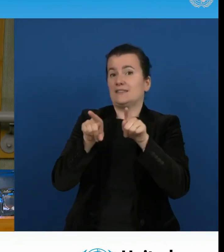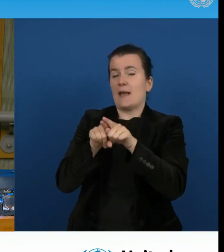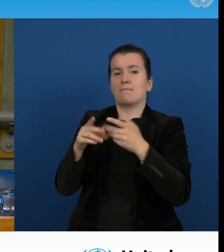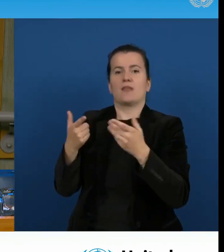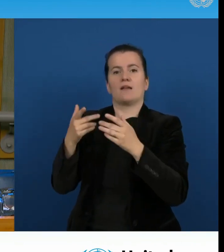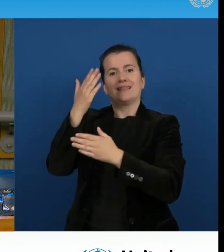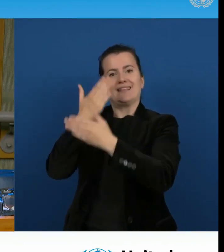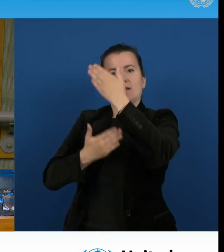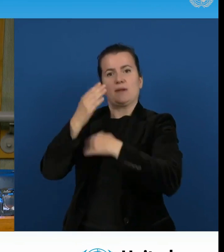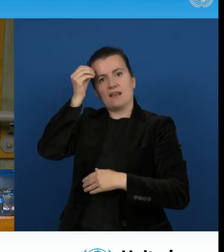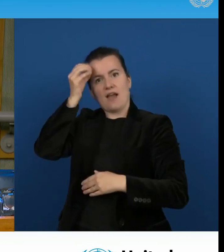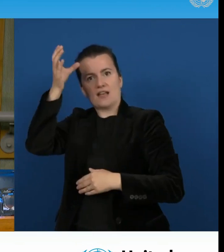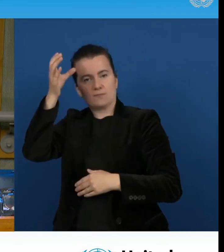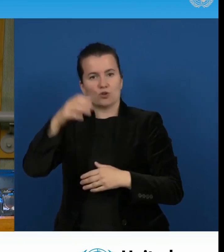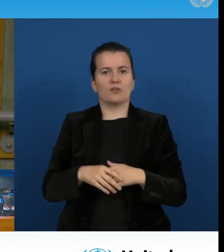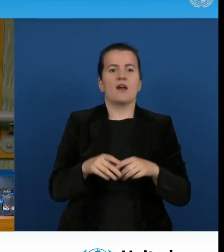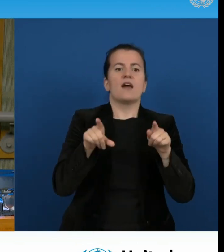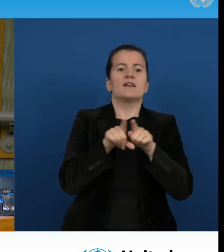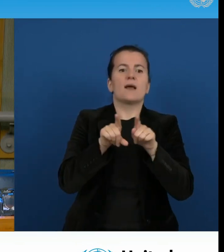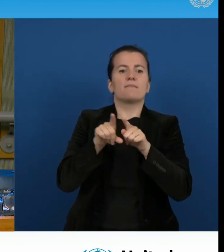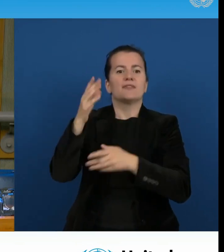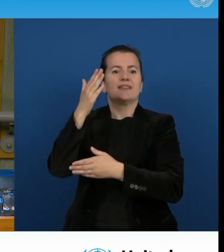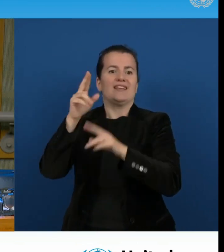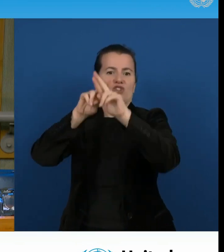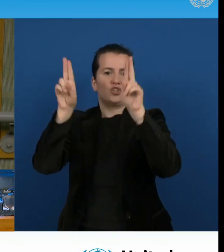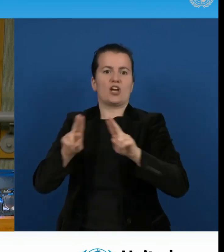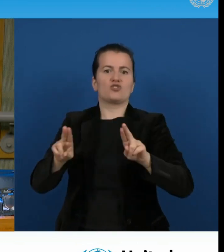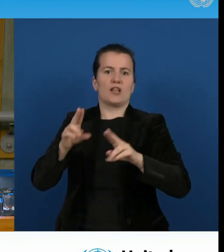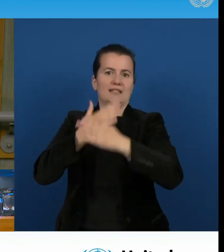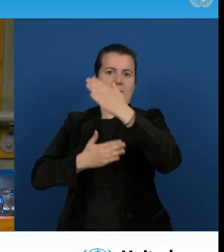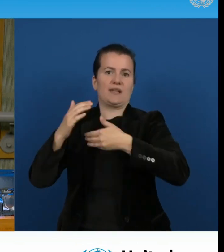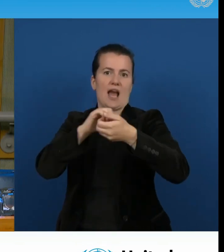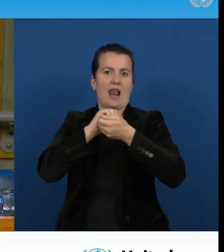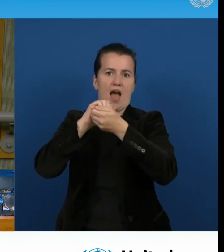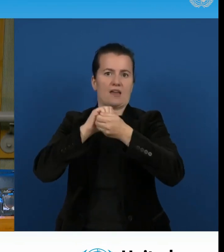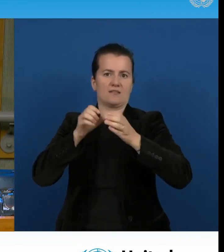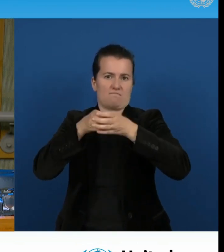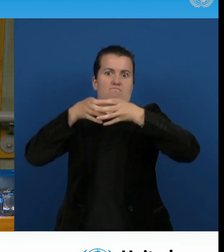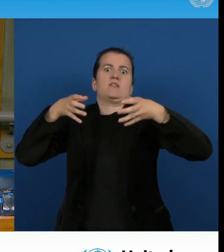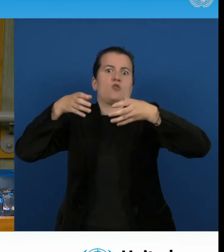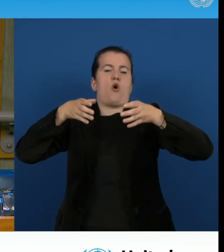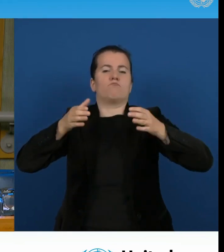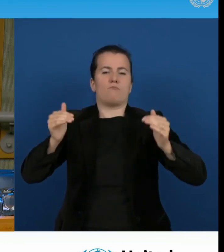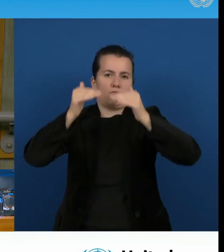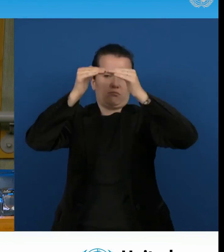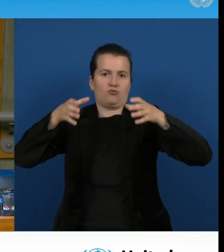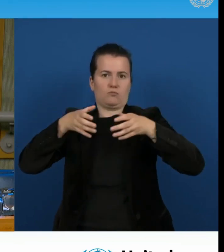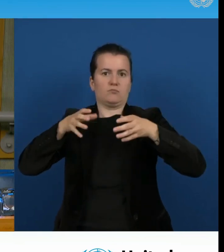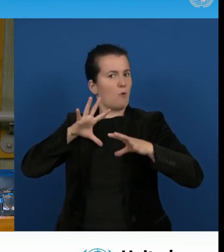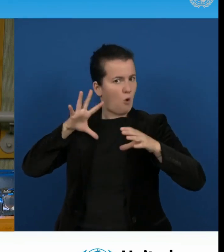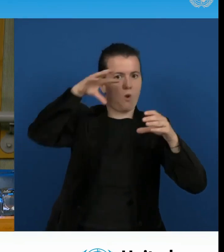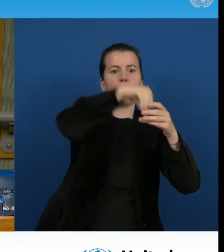At the country level, 40 national business and disability networks have been established in all continents, especially in the Global South.